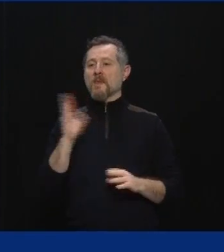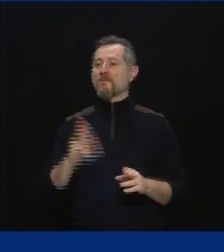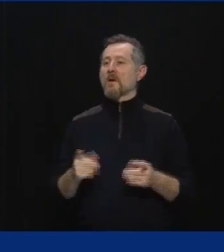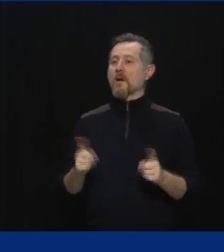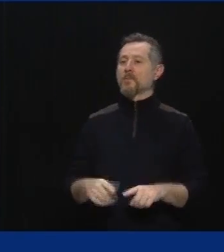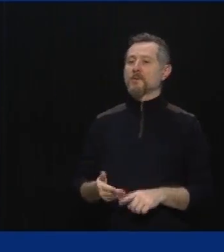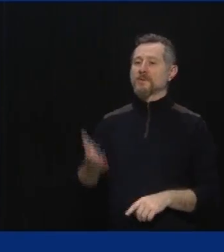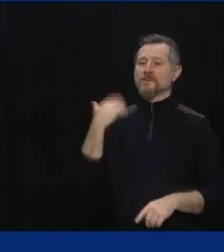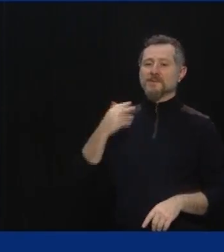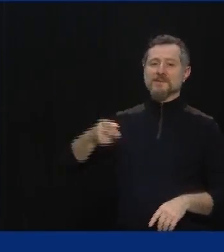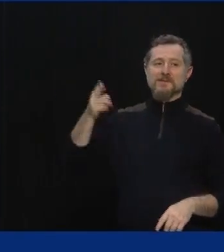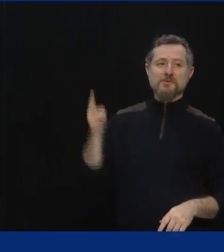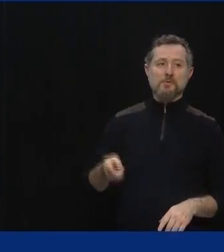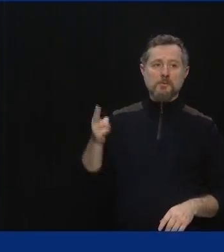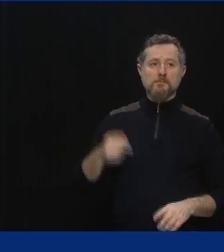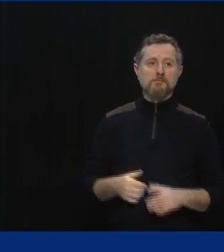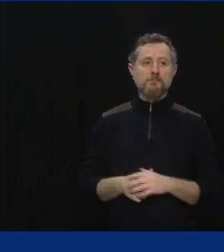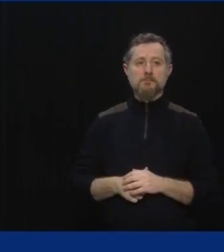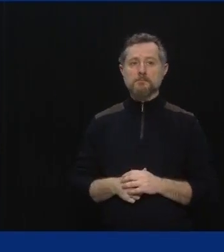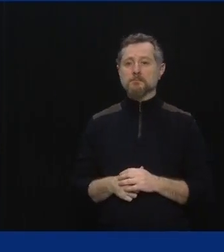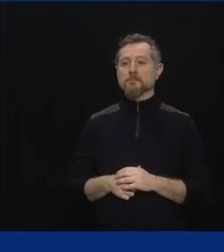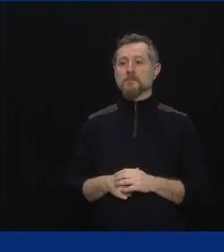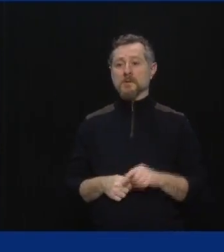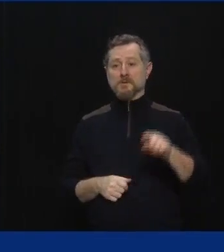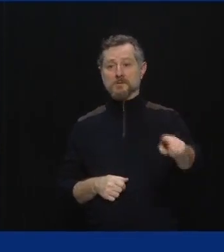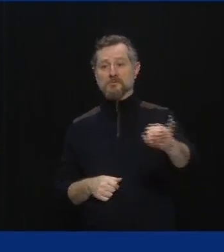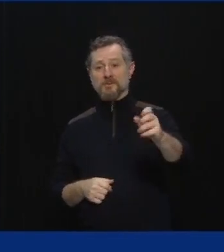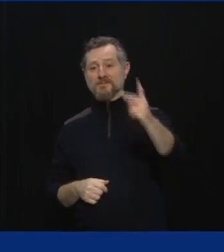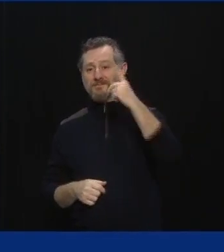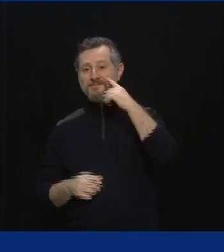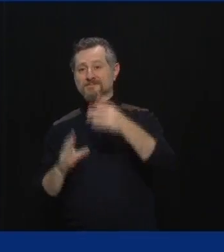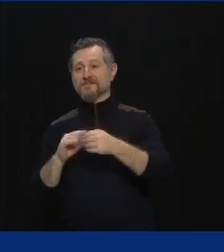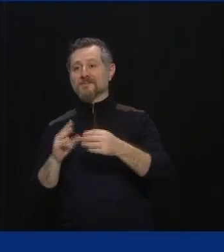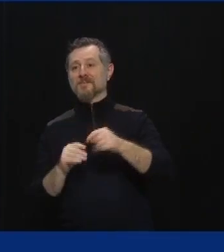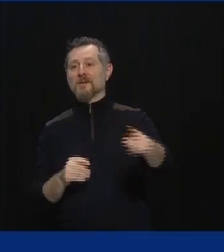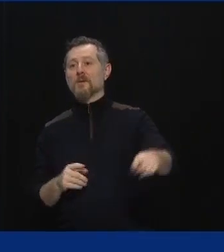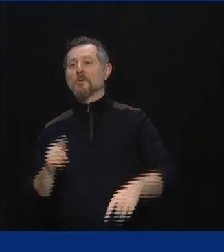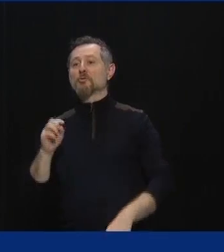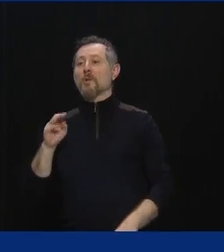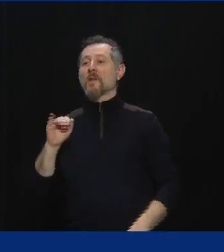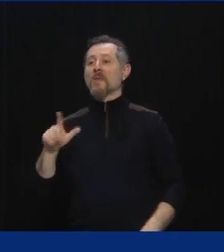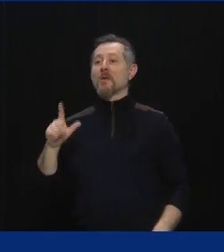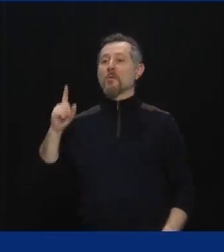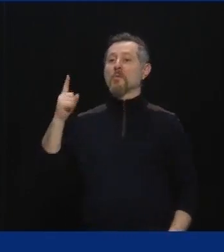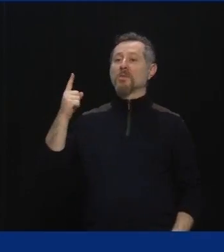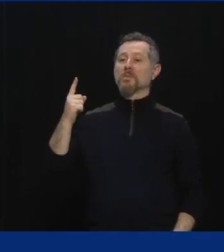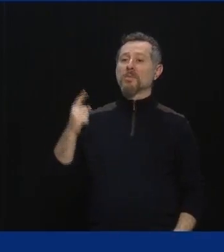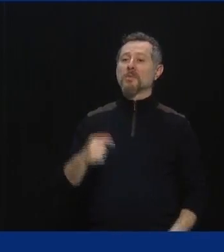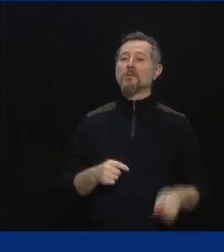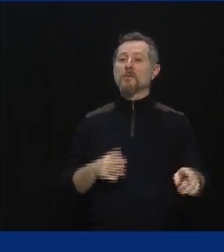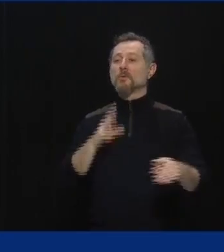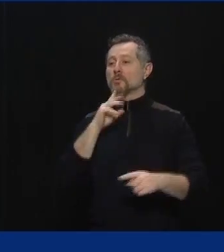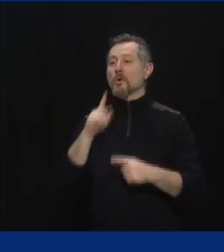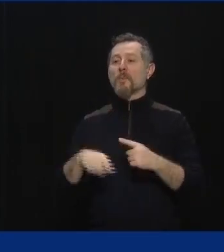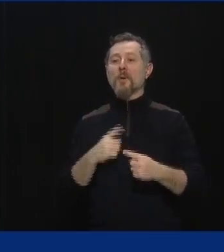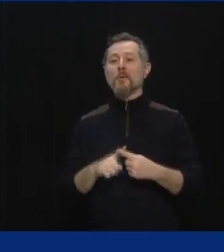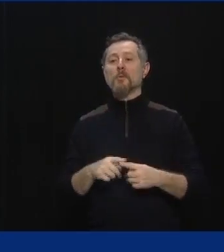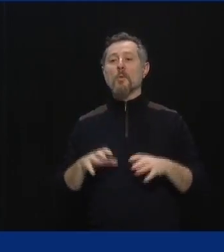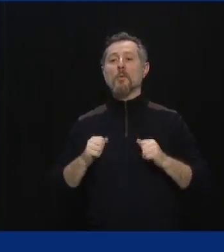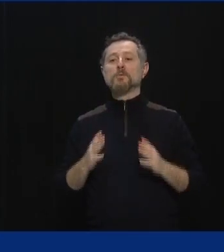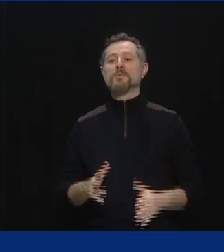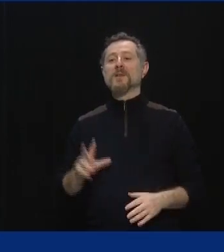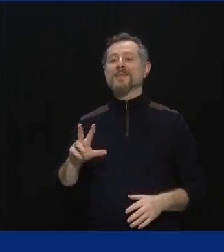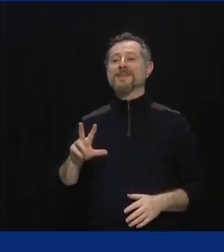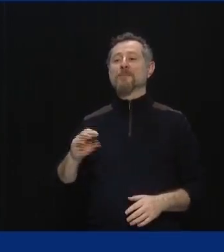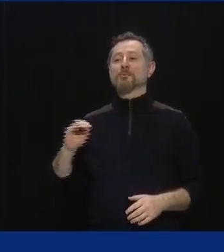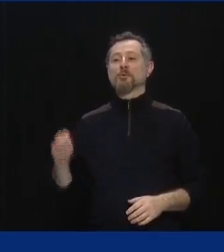country. And you heard Rick talk about this Terminal 1, but you heard him talk about the equity, the 30%